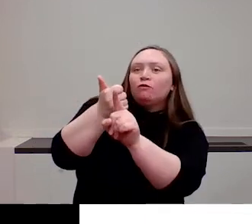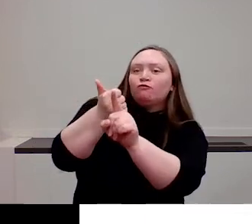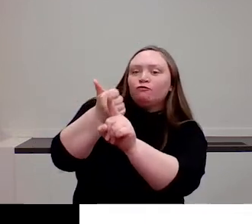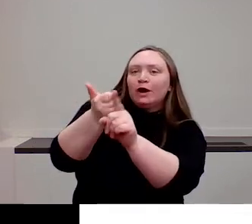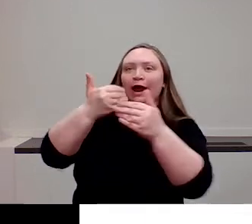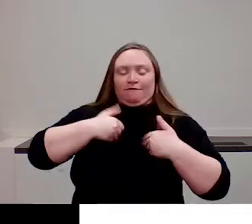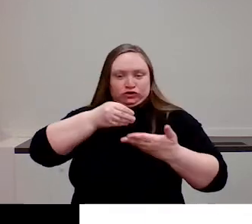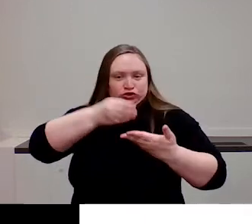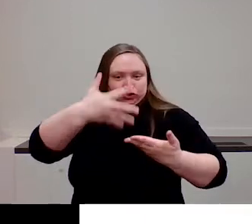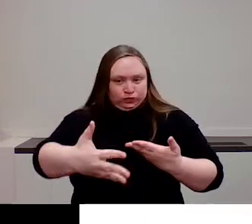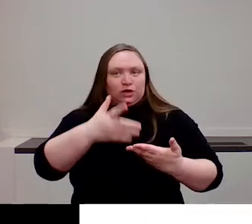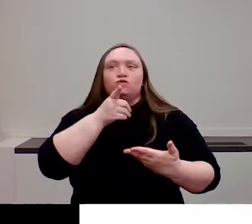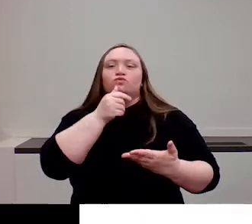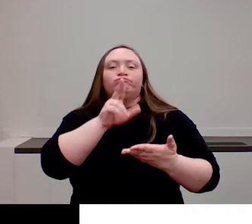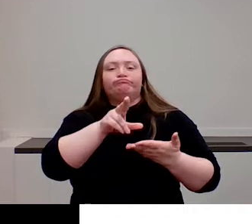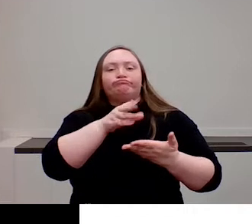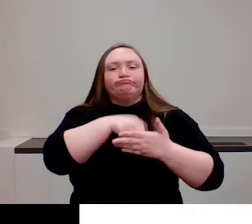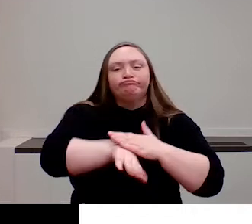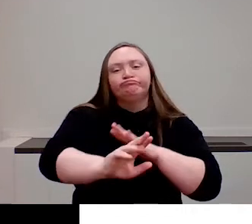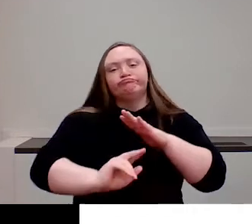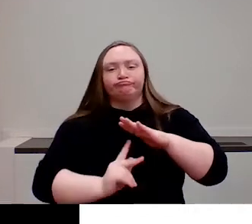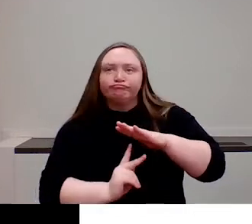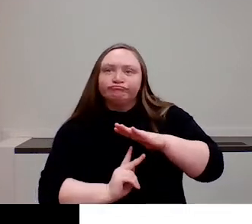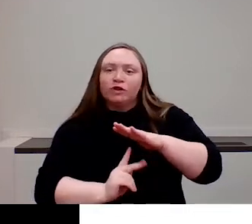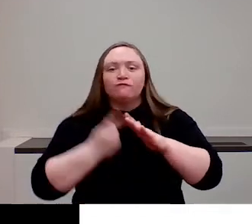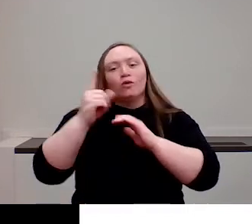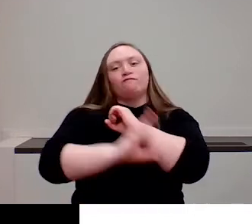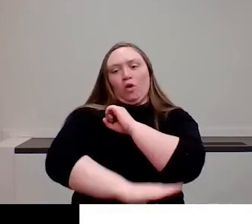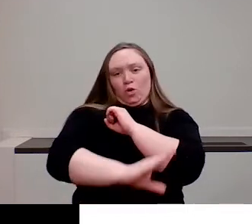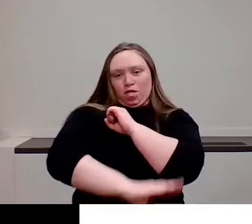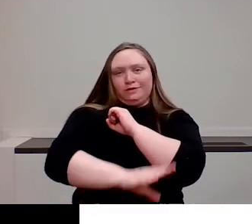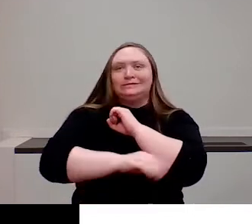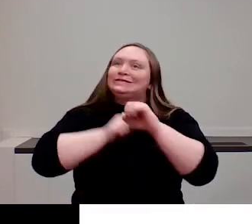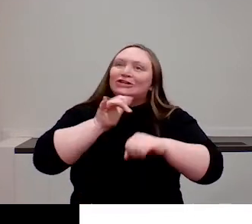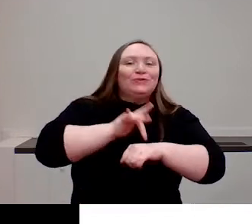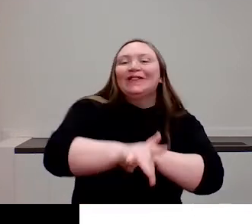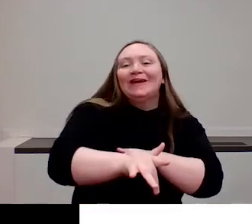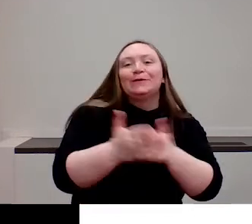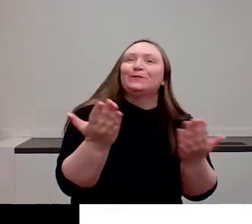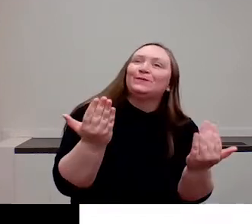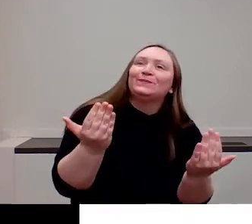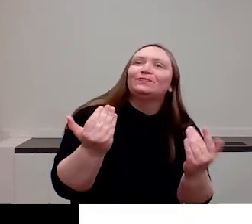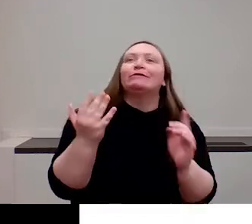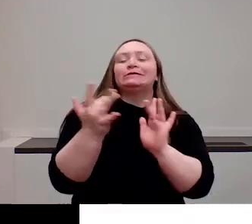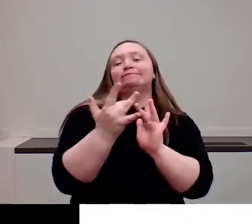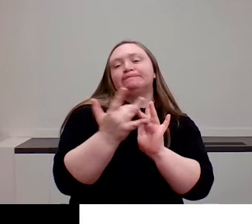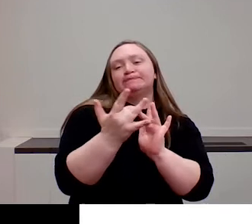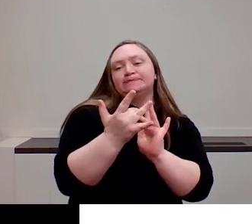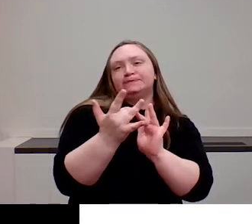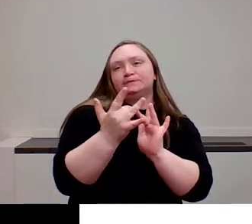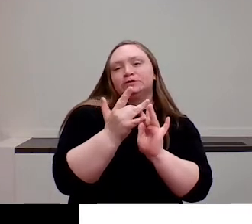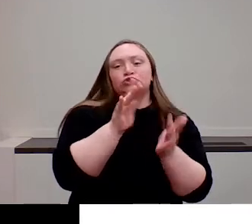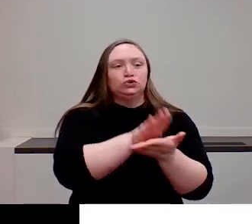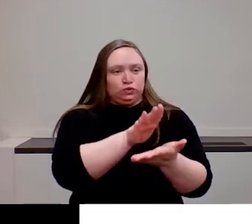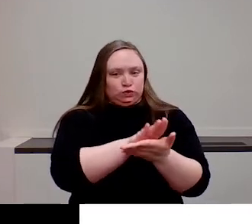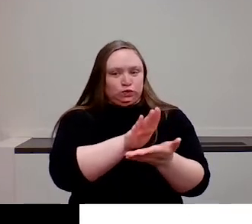a student that will be enrolling in kindergartner for the fall. It's not too early, so please contact the school